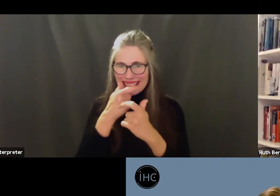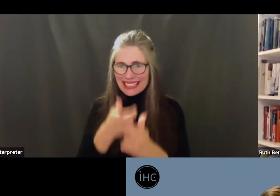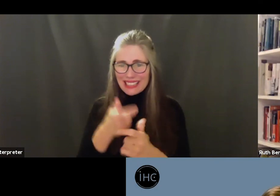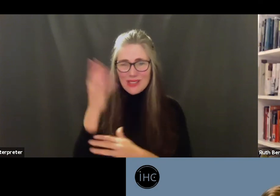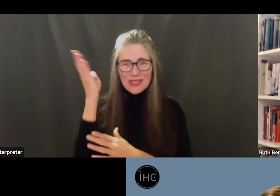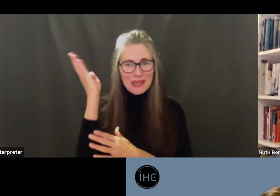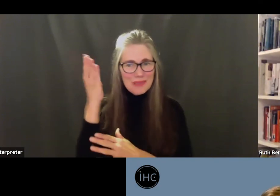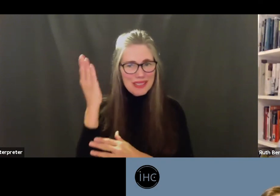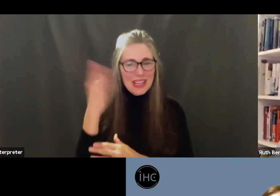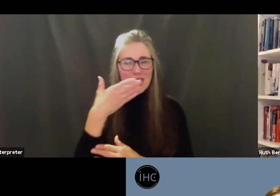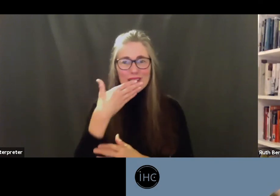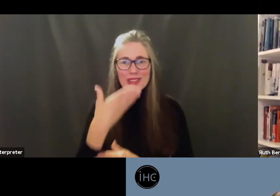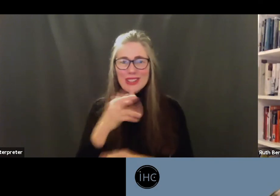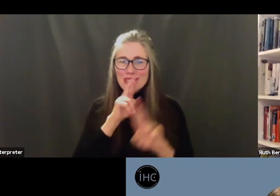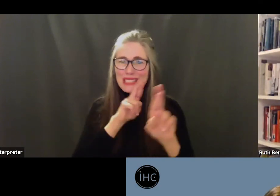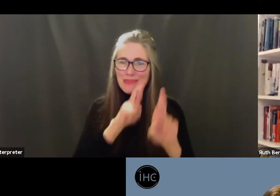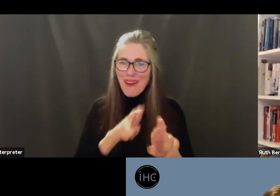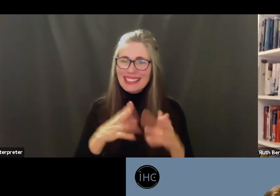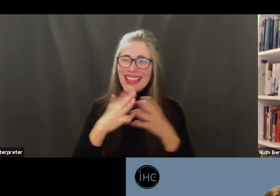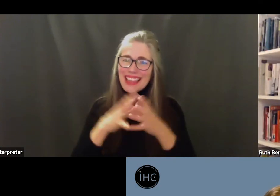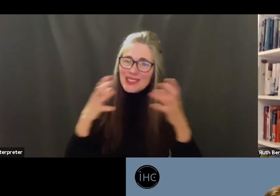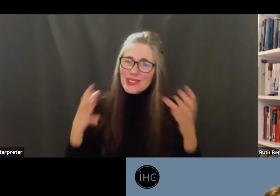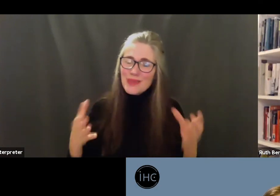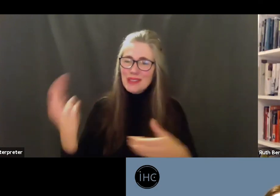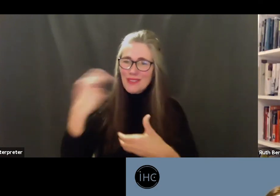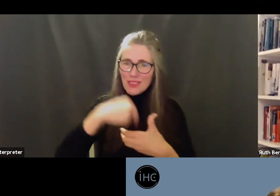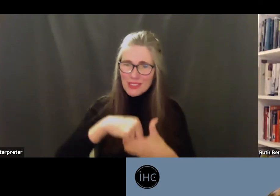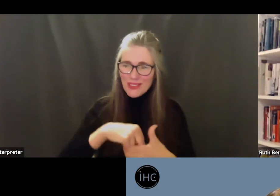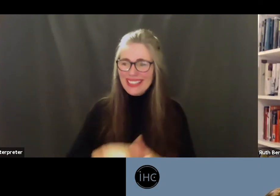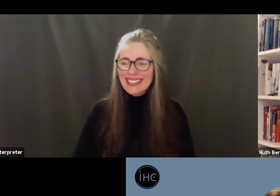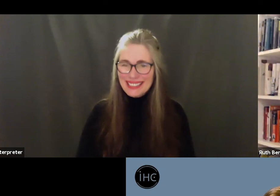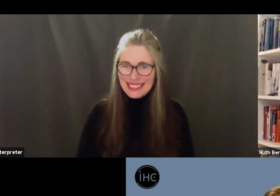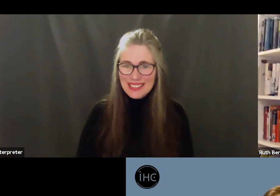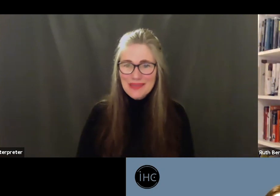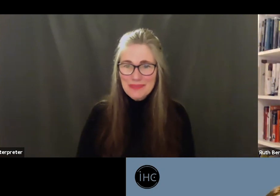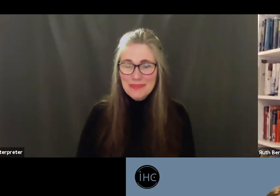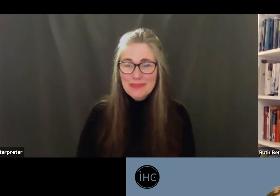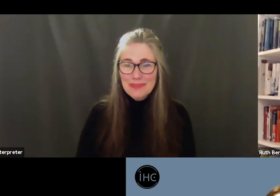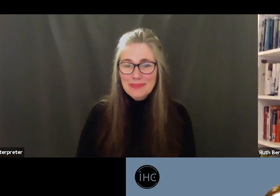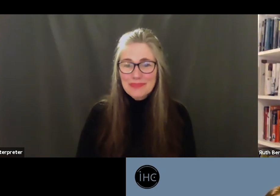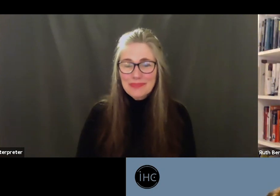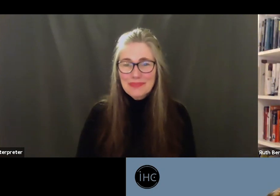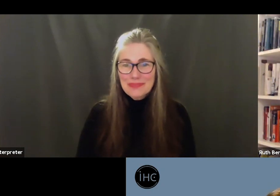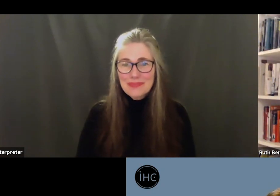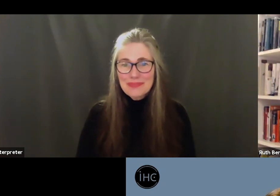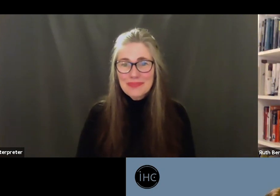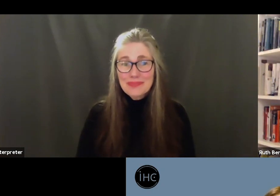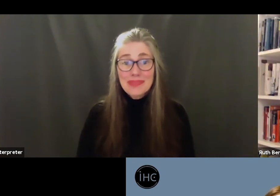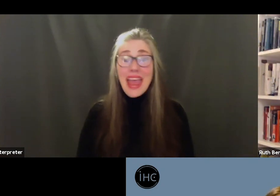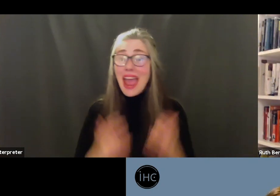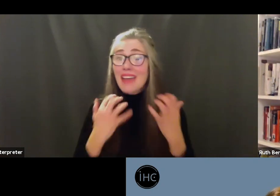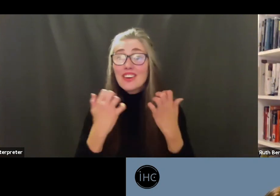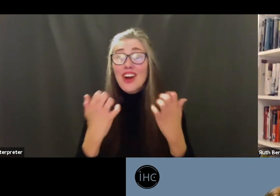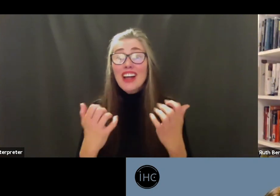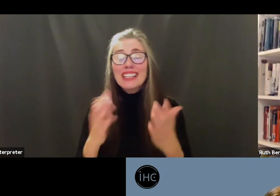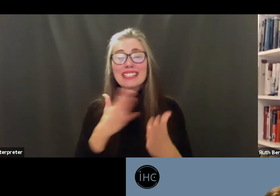of responses. Thank you so much for joining us. And I'd like to ask our audience to